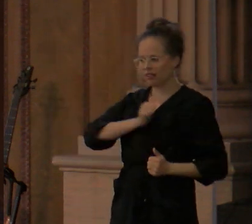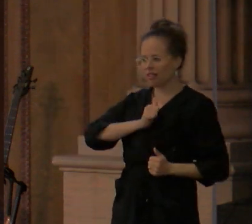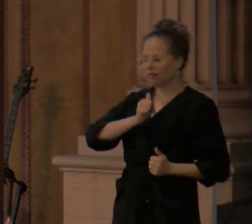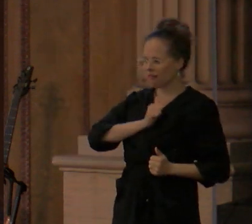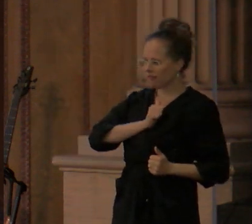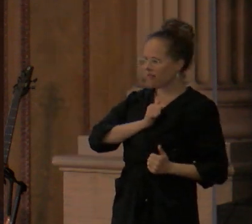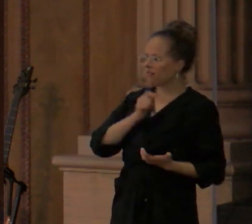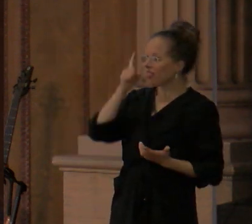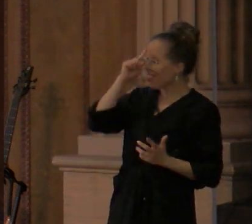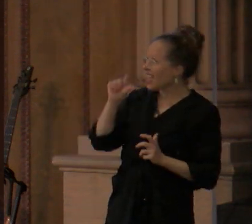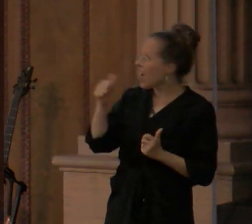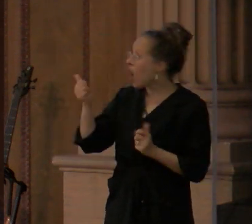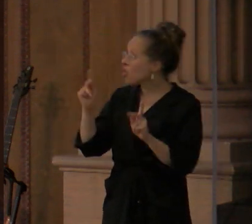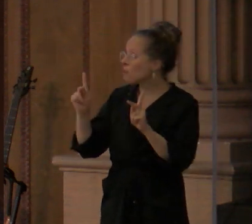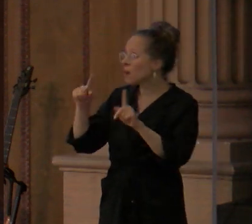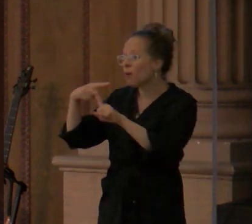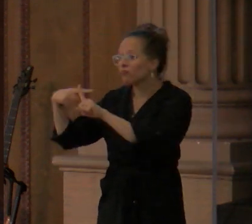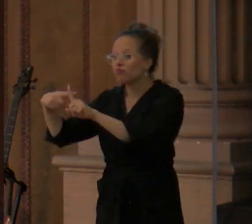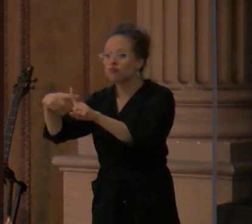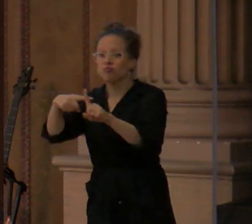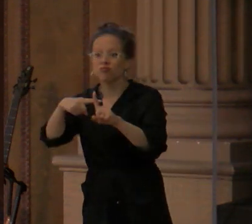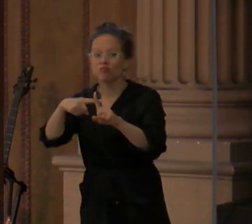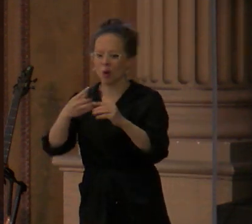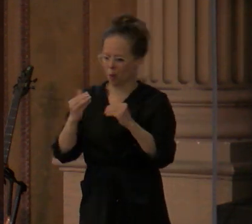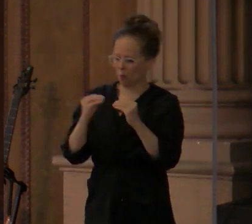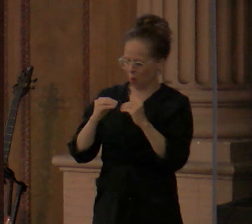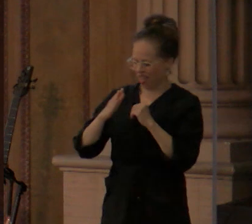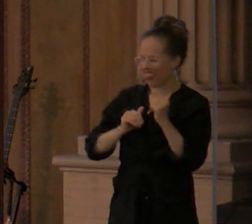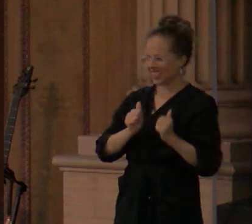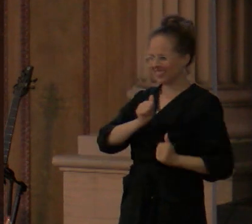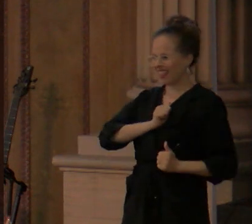of others than they are about making much of themselves.